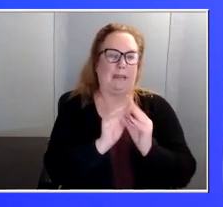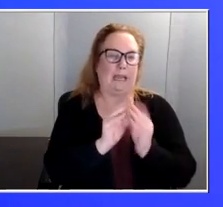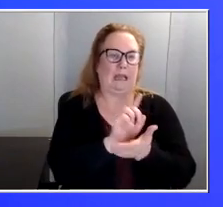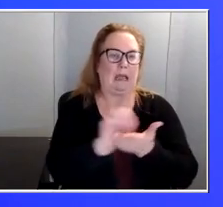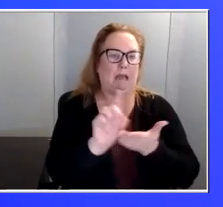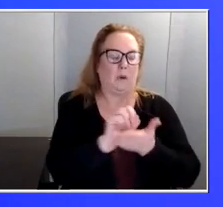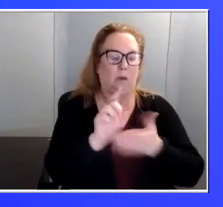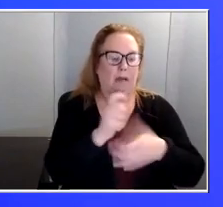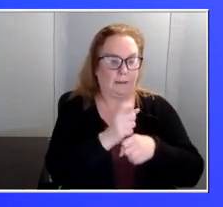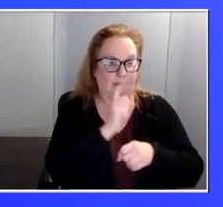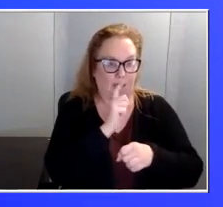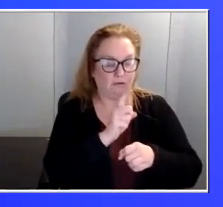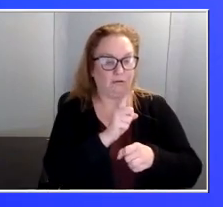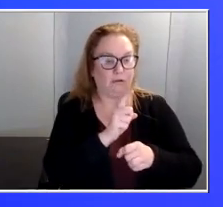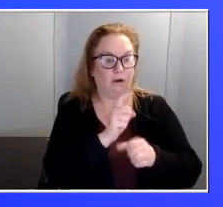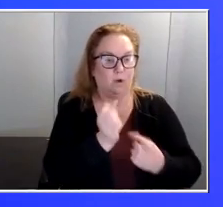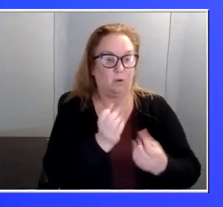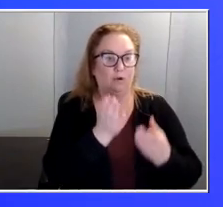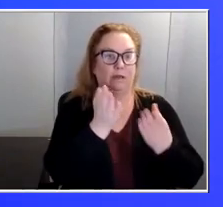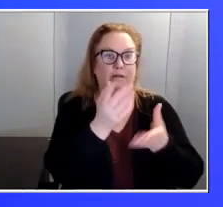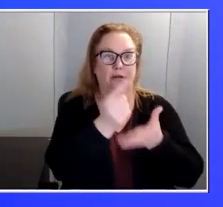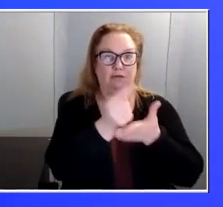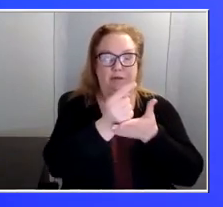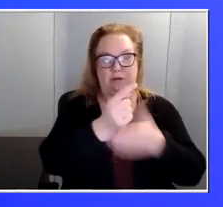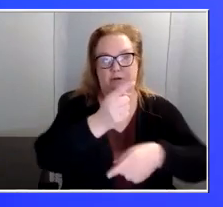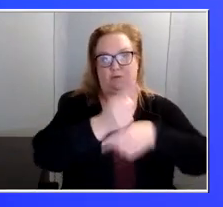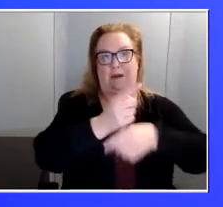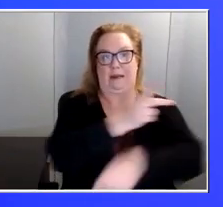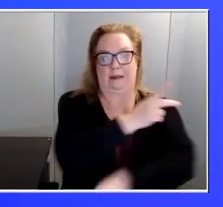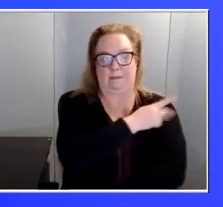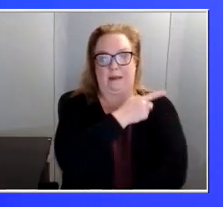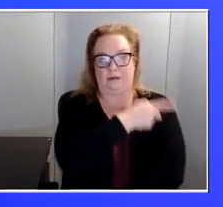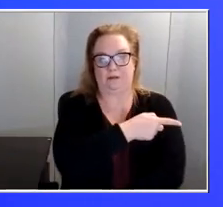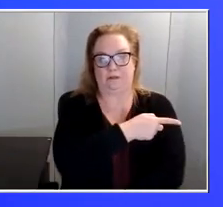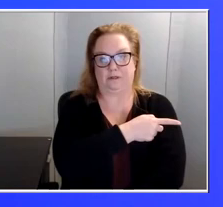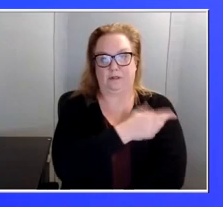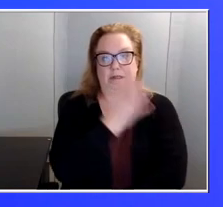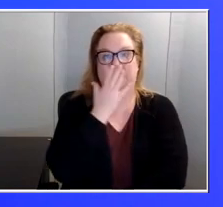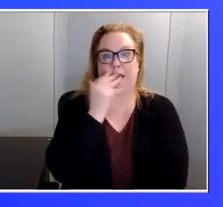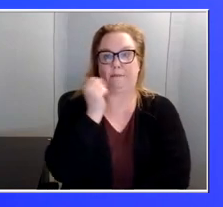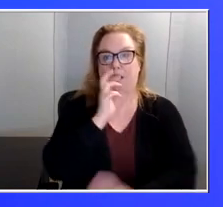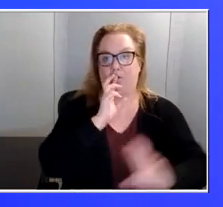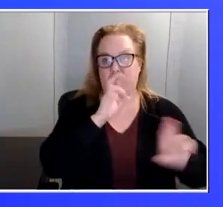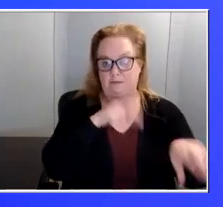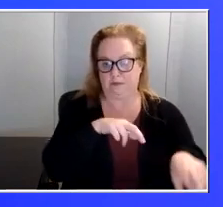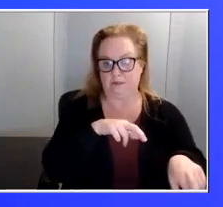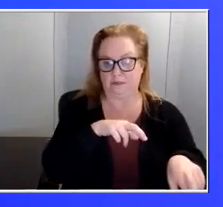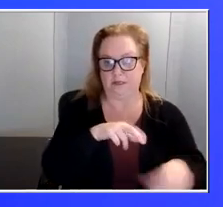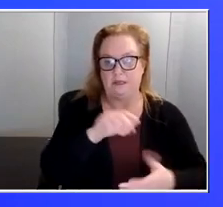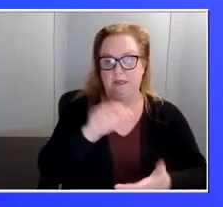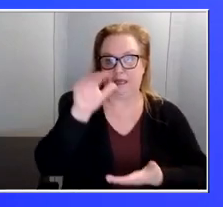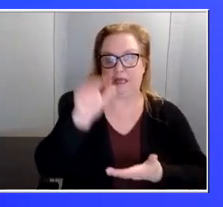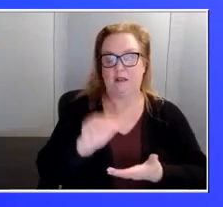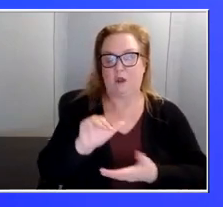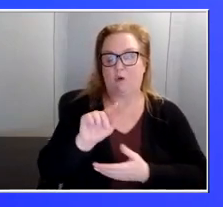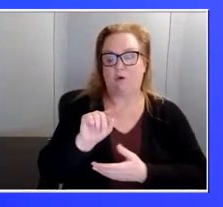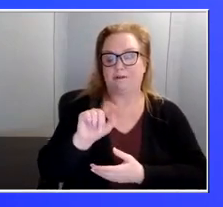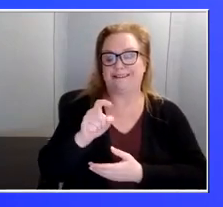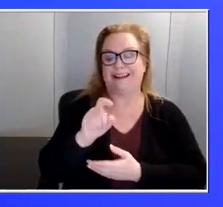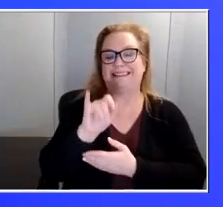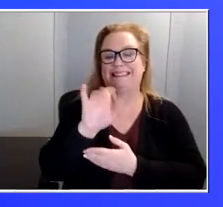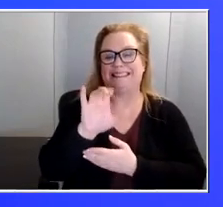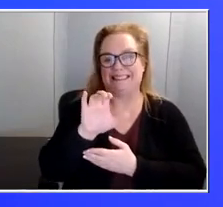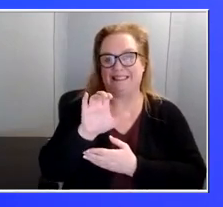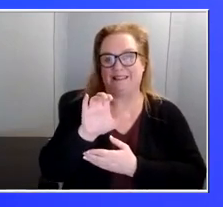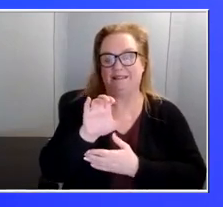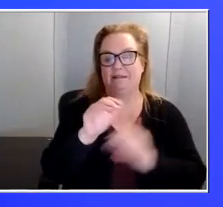sure that we are delivering the treatment to the right patients in order to get a better response and also to have a lower toxicity for these patients.